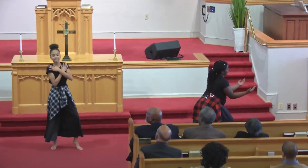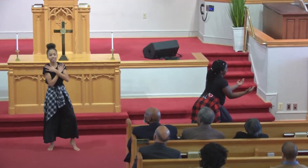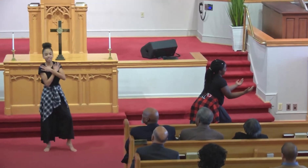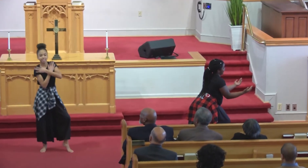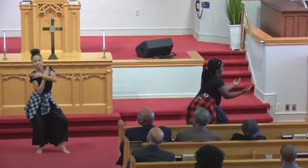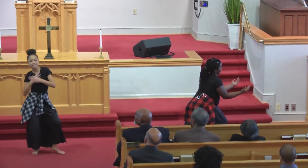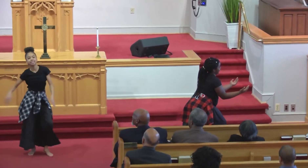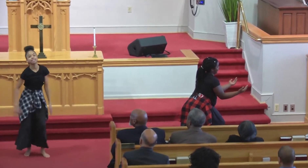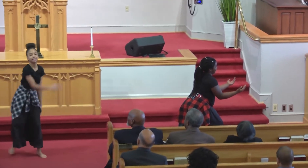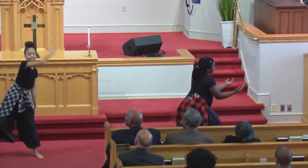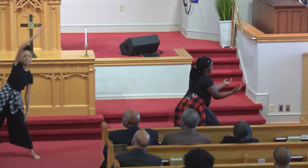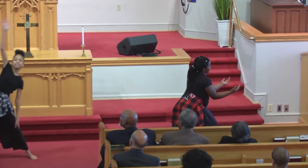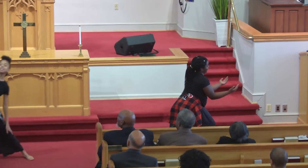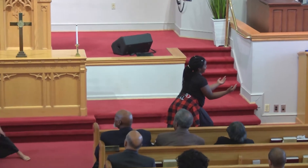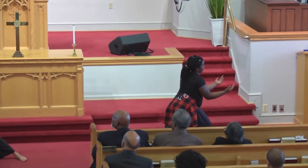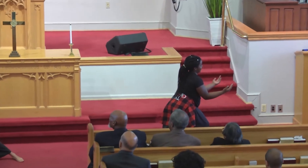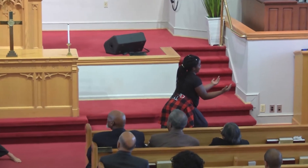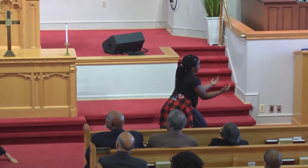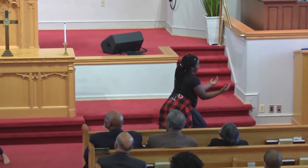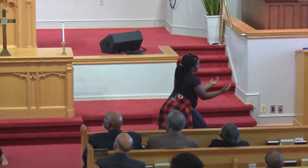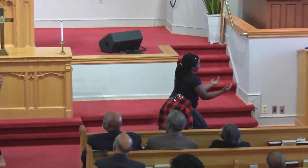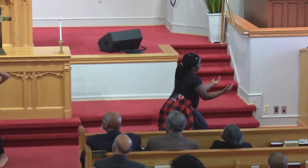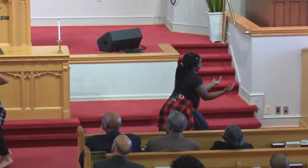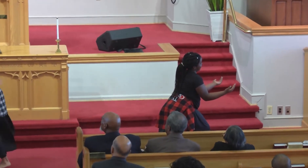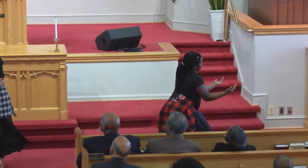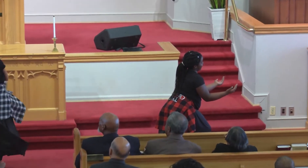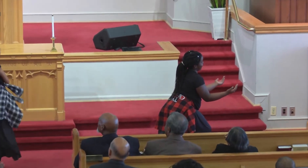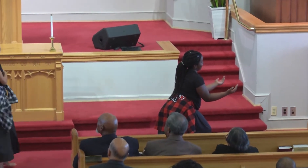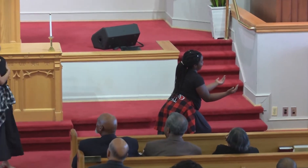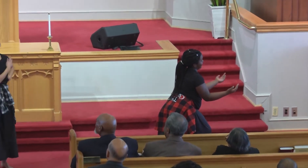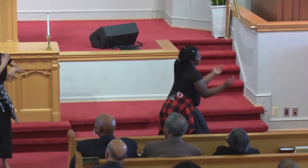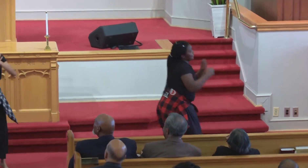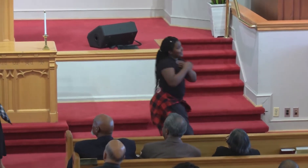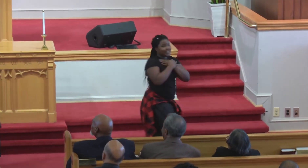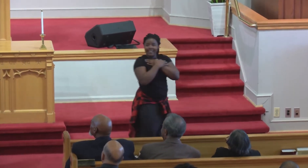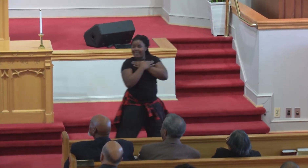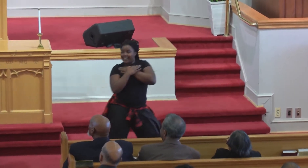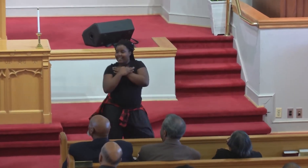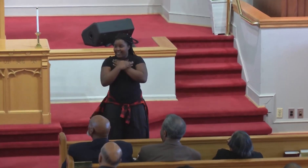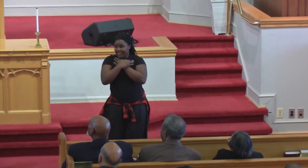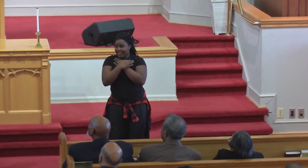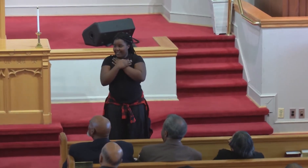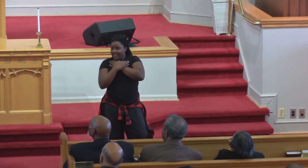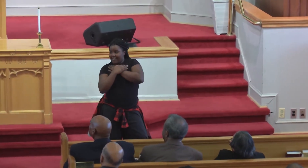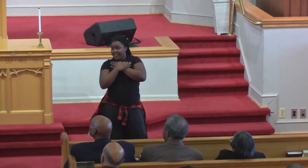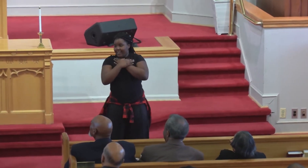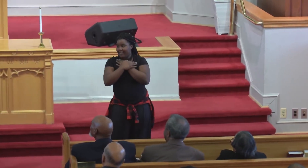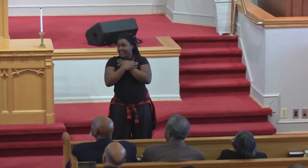So good to me.